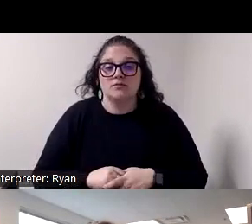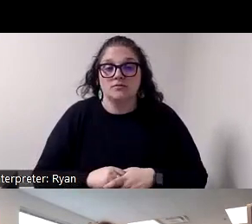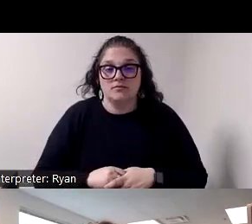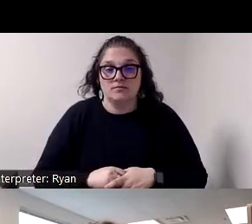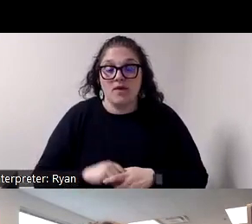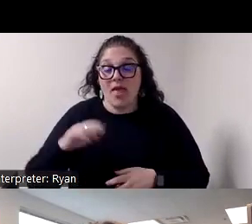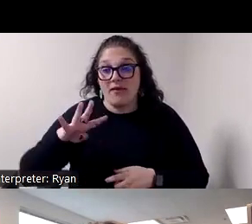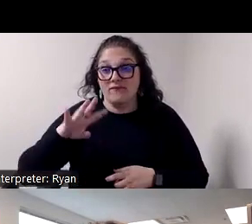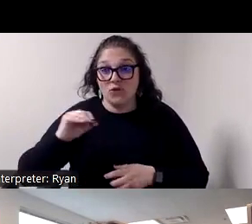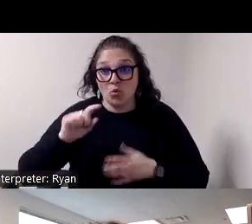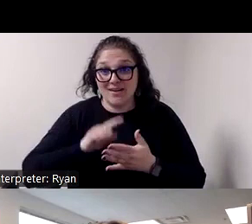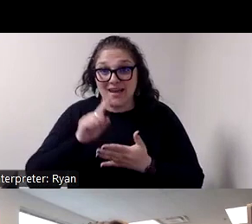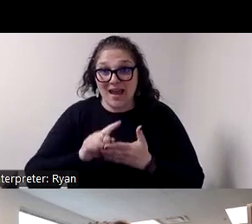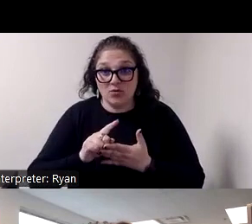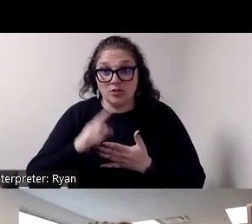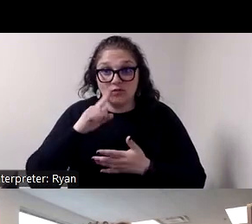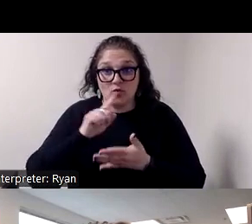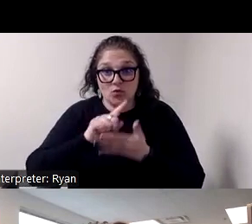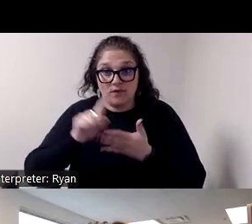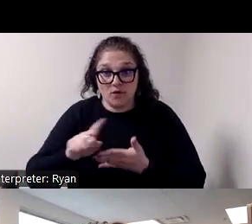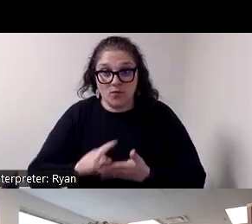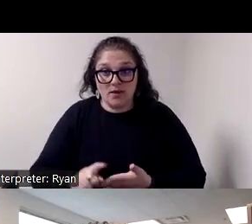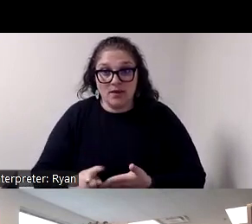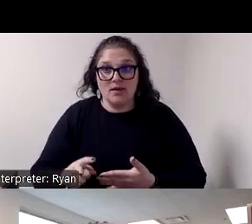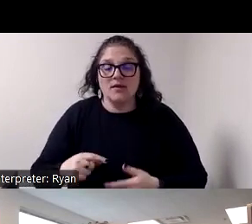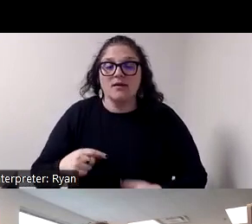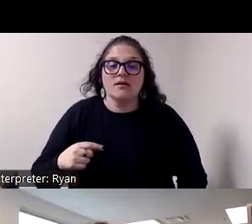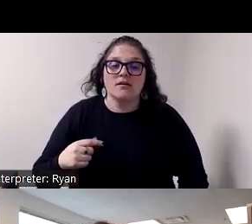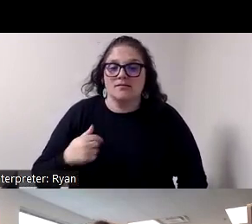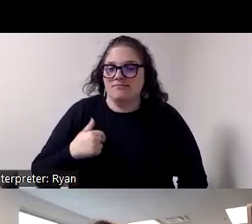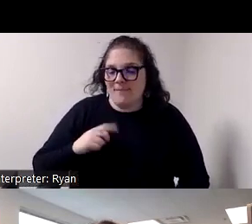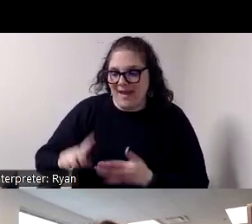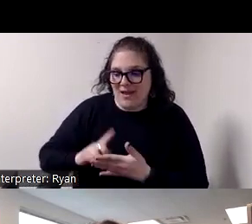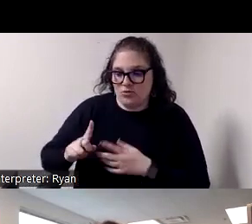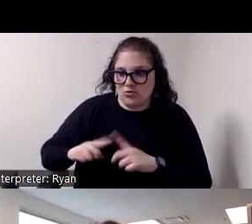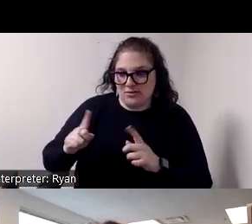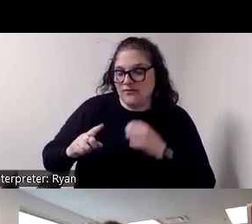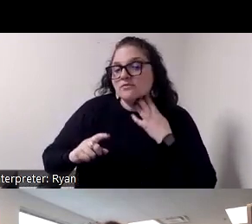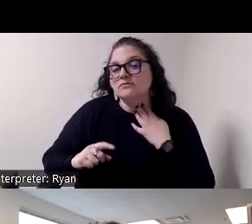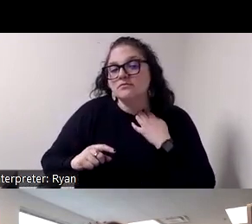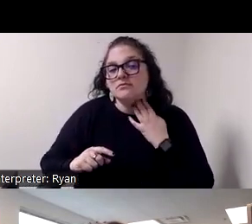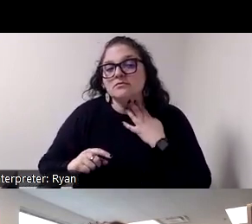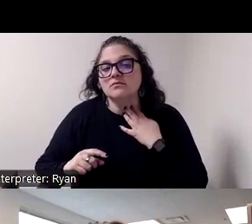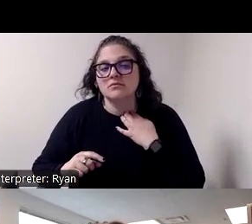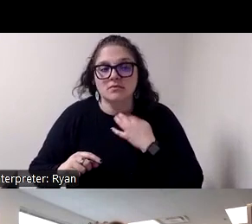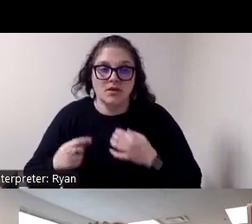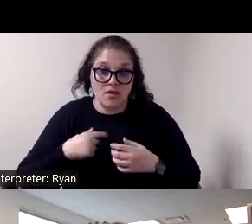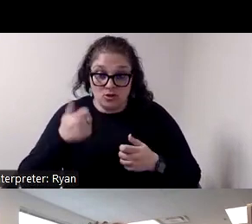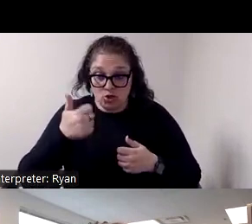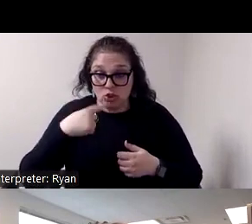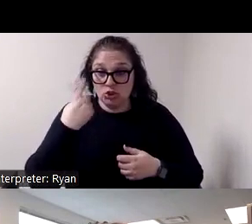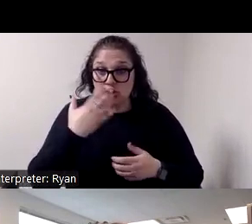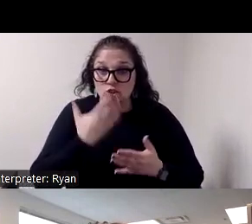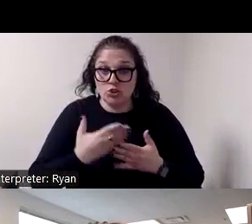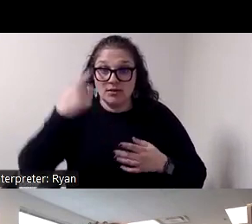40 hours for each work week. I'm an SU employee. So that looks good to me. I'm going to go to the summary